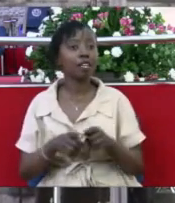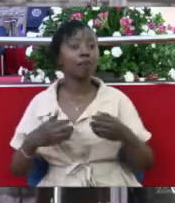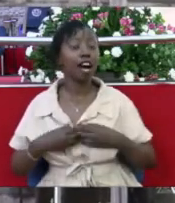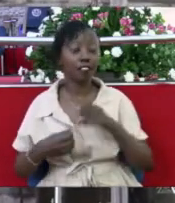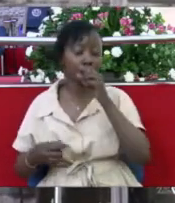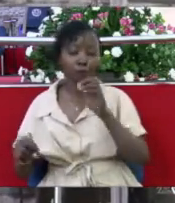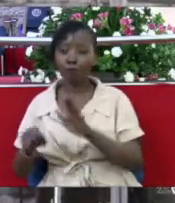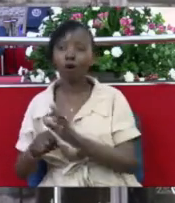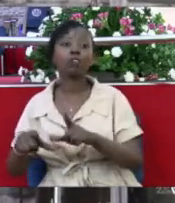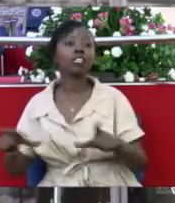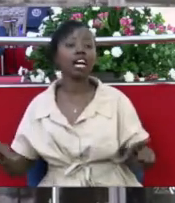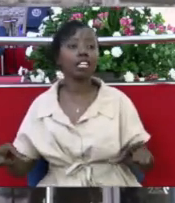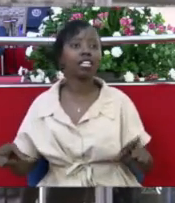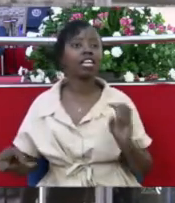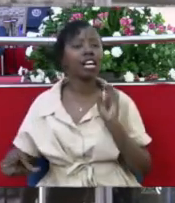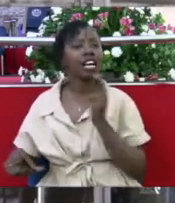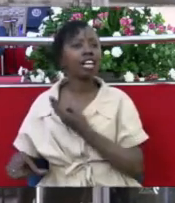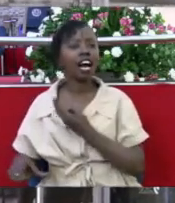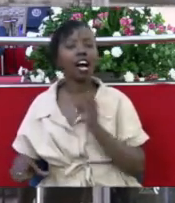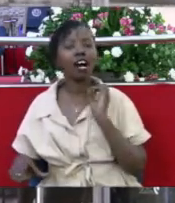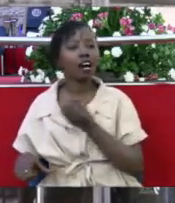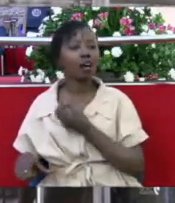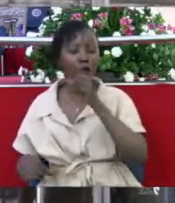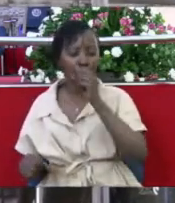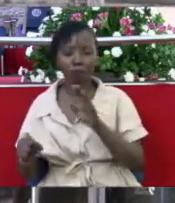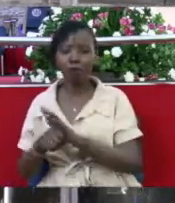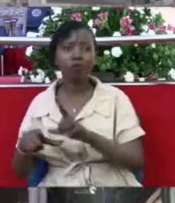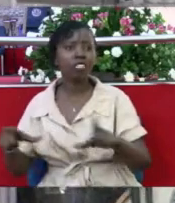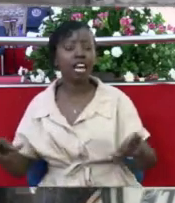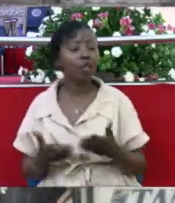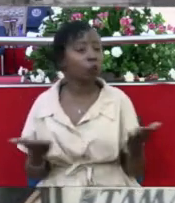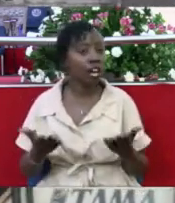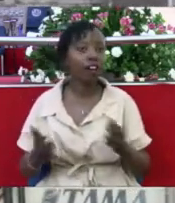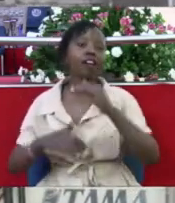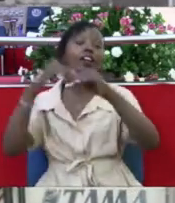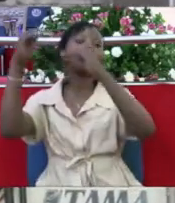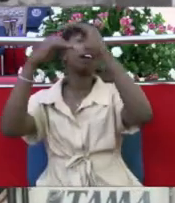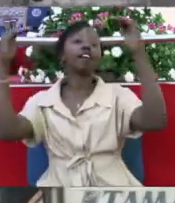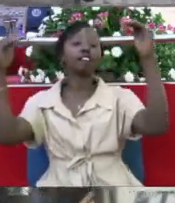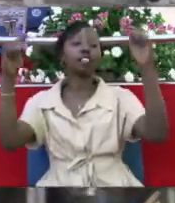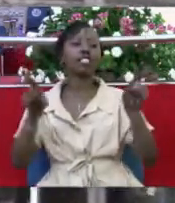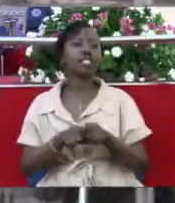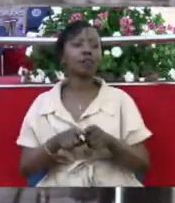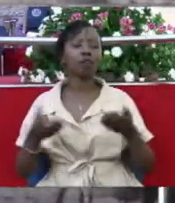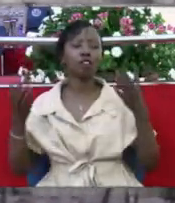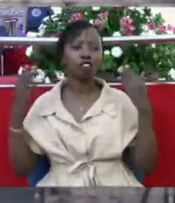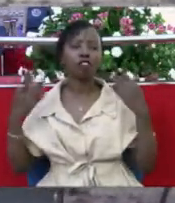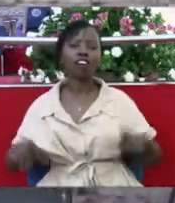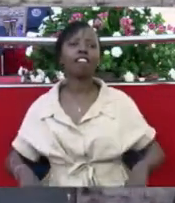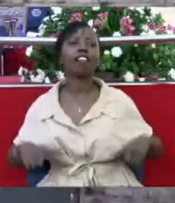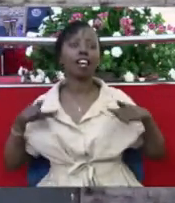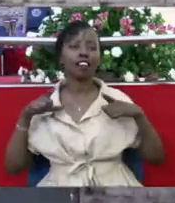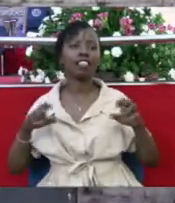ahadi. And your promised land is heaven, the na eternal life that we are all sharing in. Nchi yako ya ahadi ni mbinguni, mahali ambapo tunataka kwenda